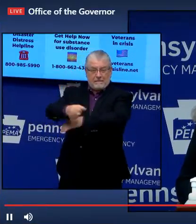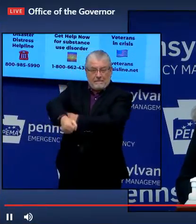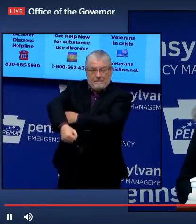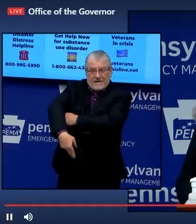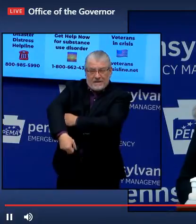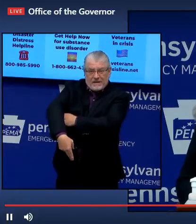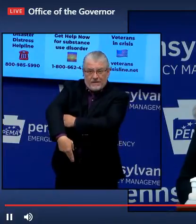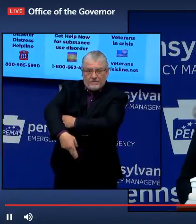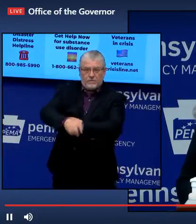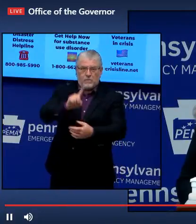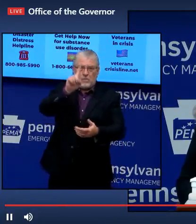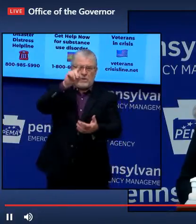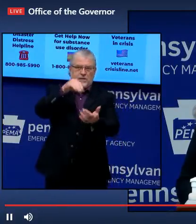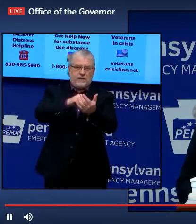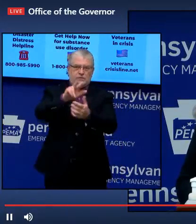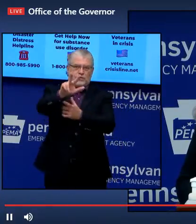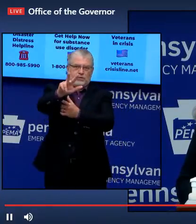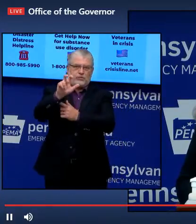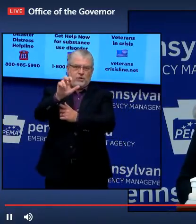1,397 new cases of